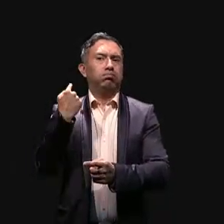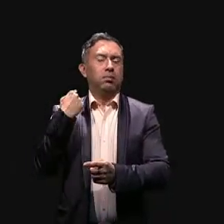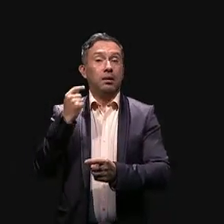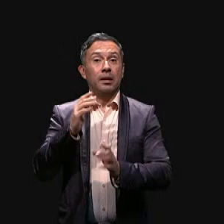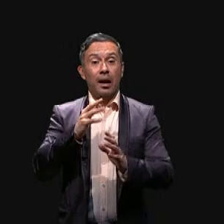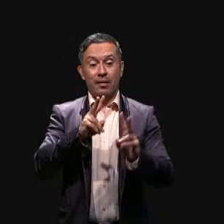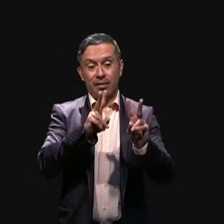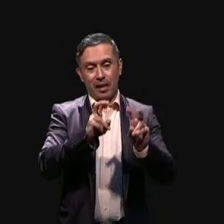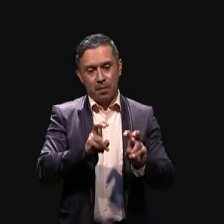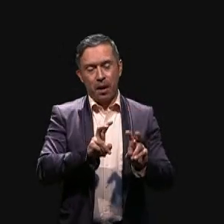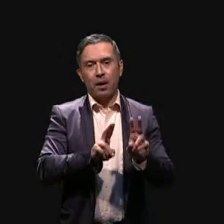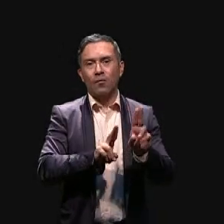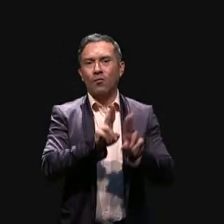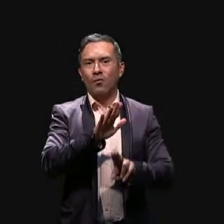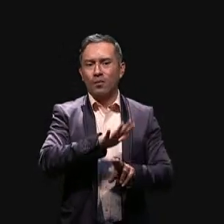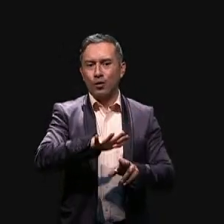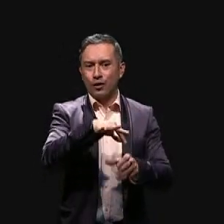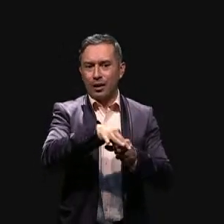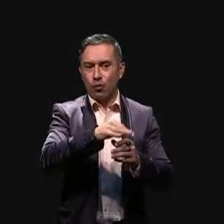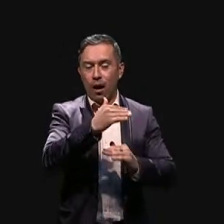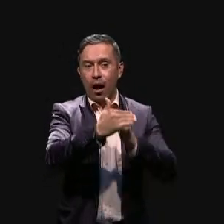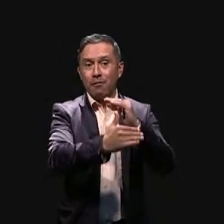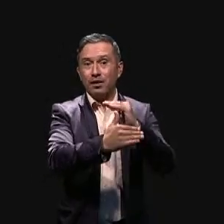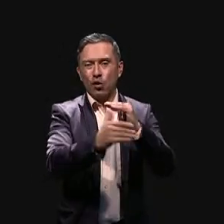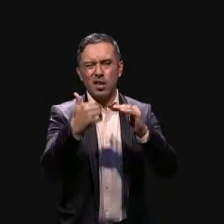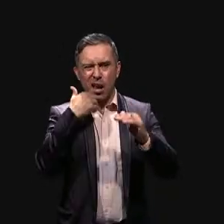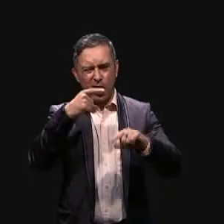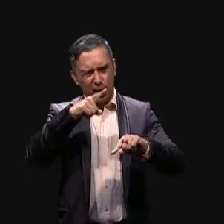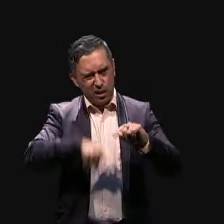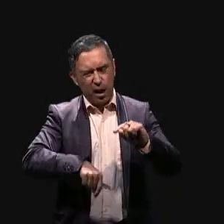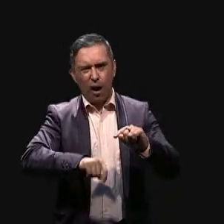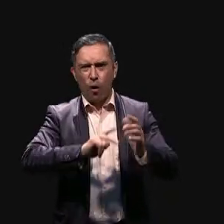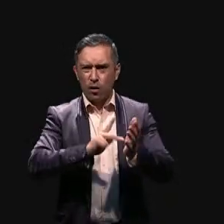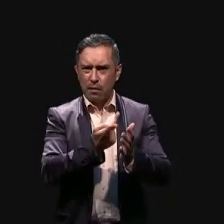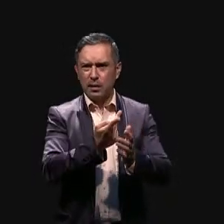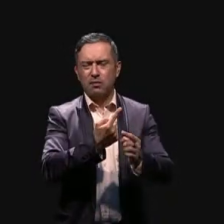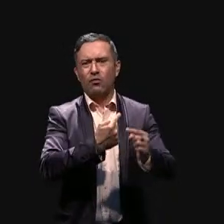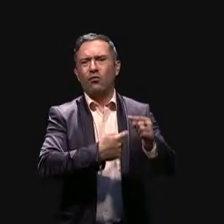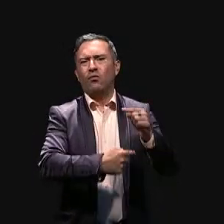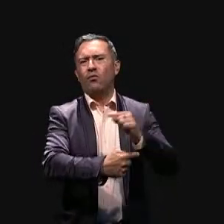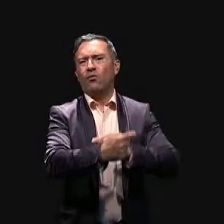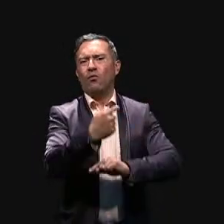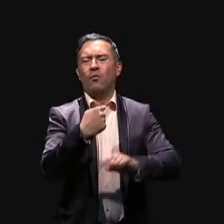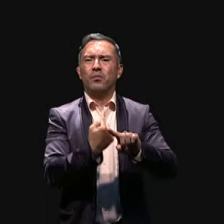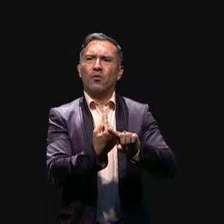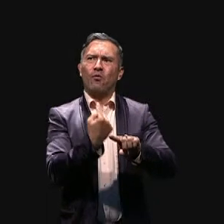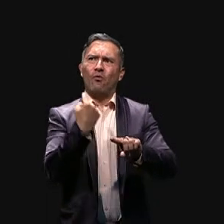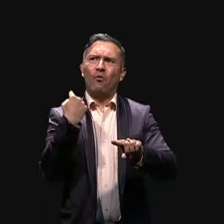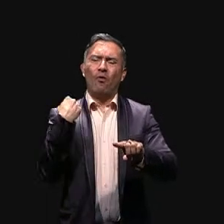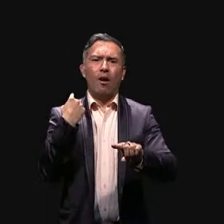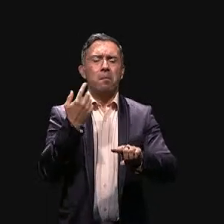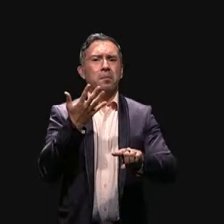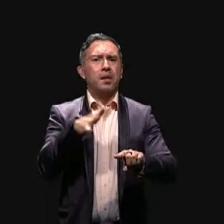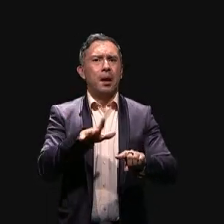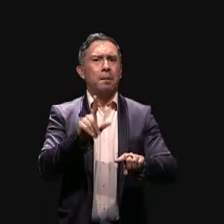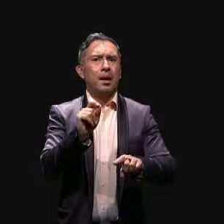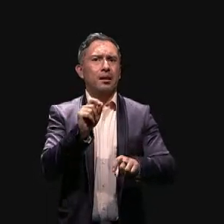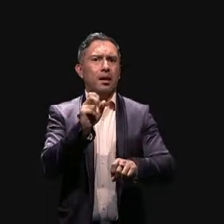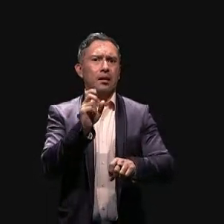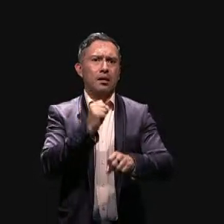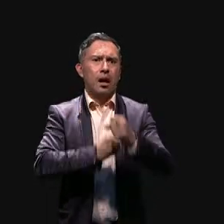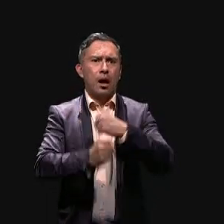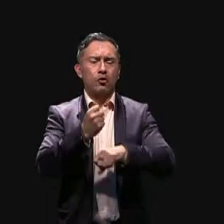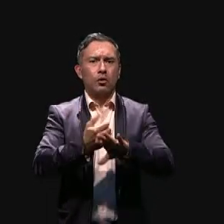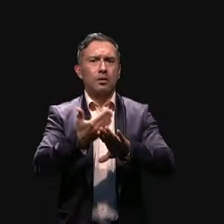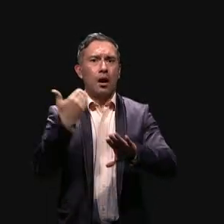back to decades ago when people didn't have the right to marry and they didn't have power over their own bodies and they